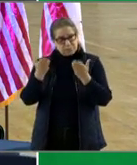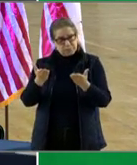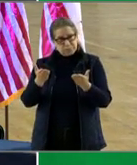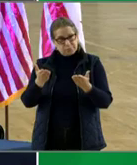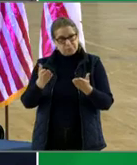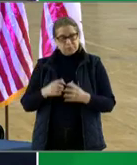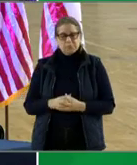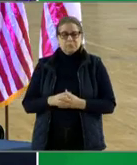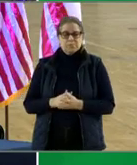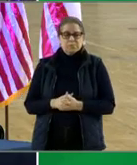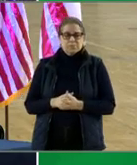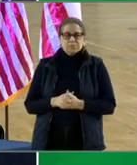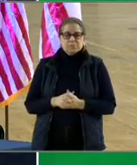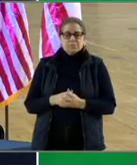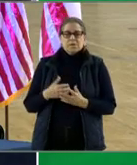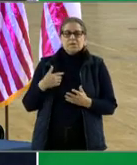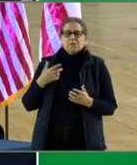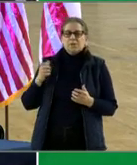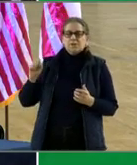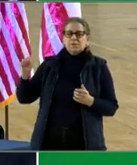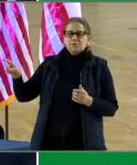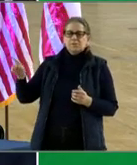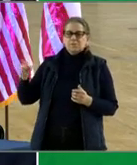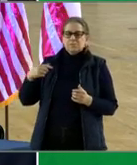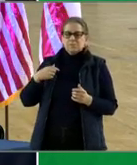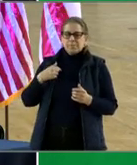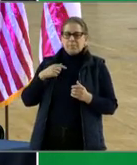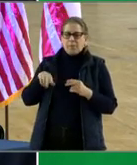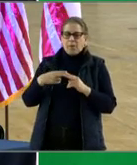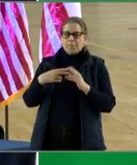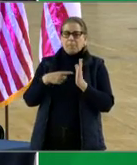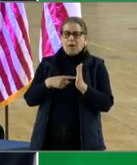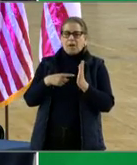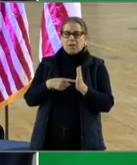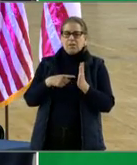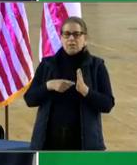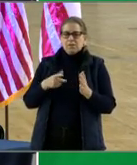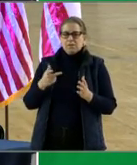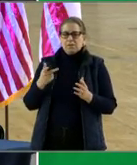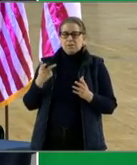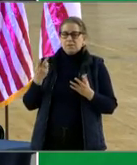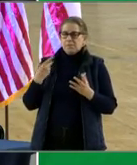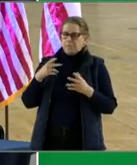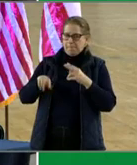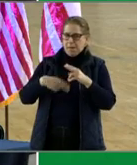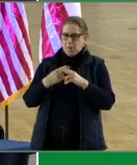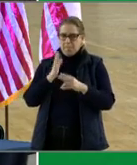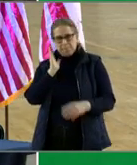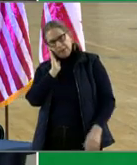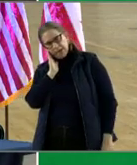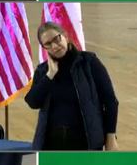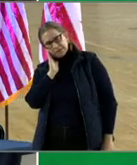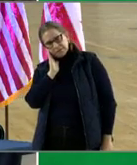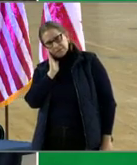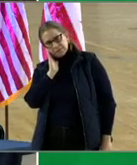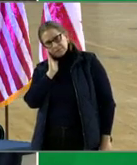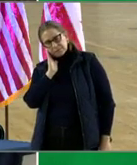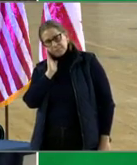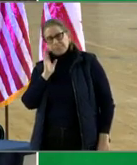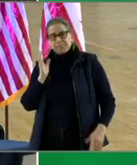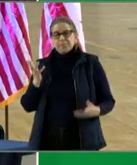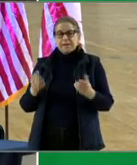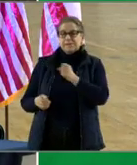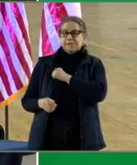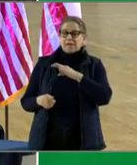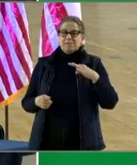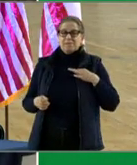healthcare staffing? We can model our bed needs and surge capacity, but based on experience in other cities, we